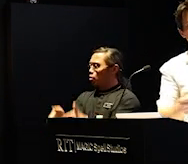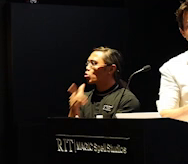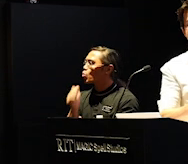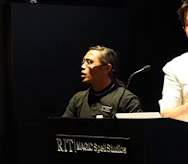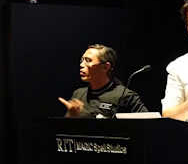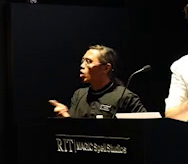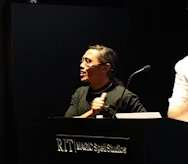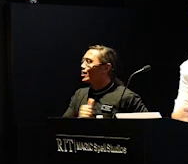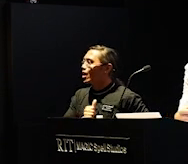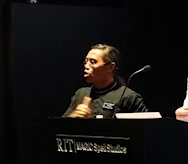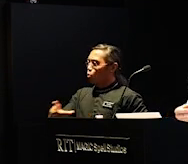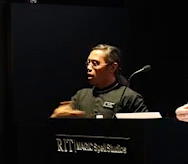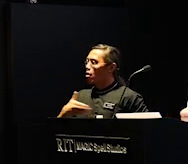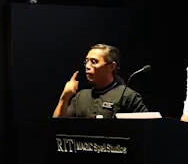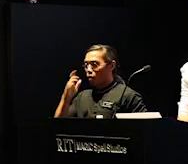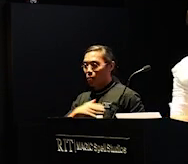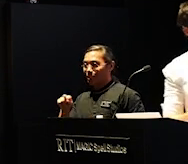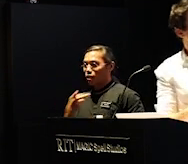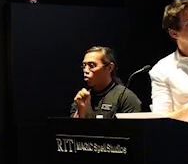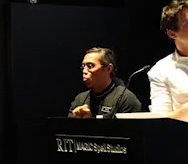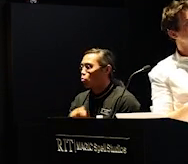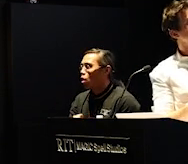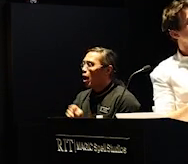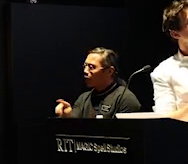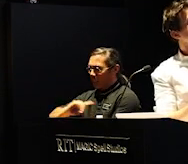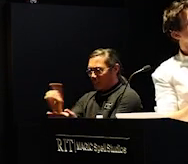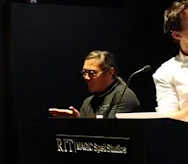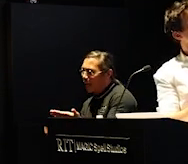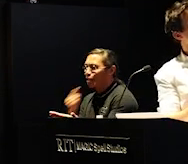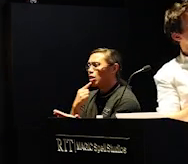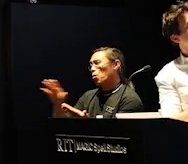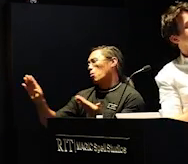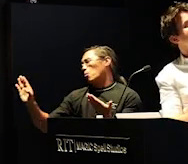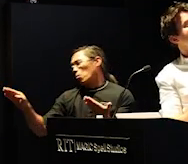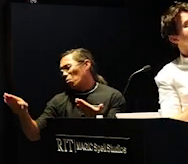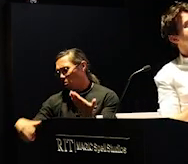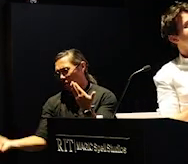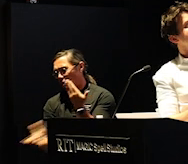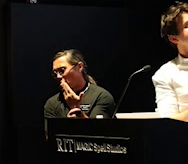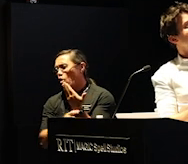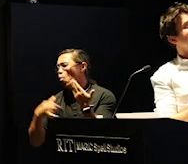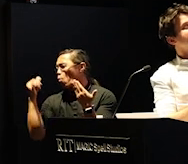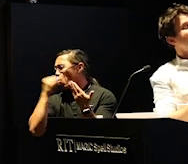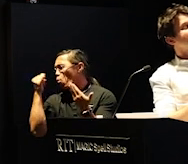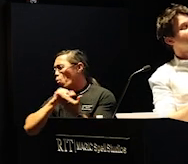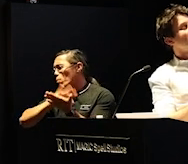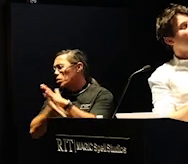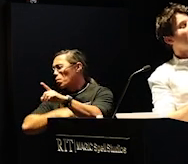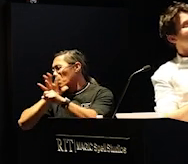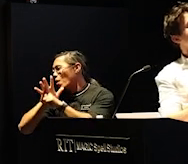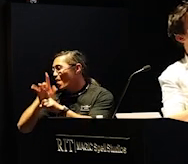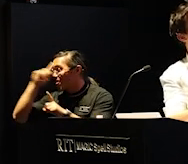this was going to be the scourge of middle schools, and kids were going to beg their parents to buy them these things, and they'd